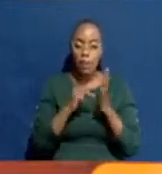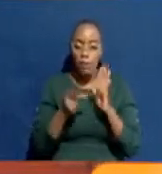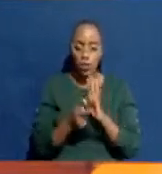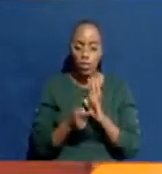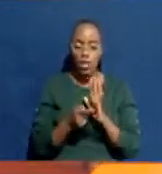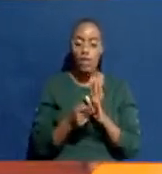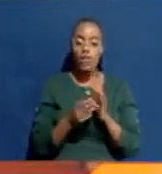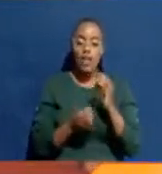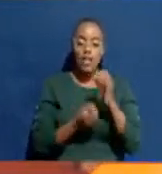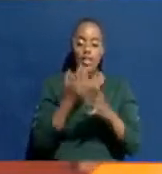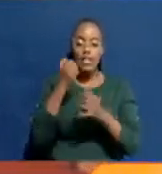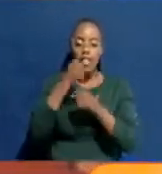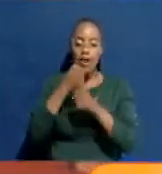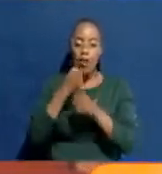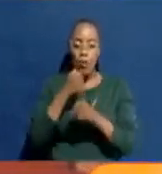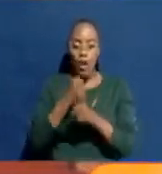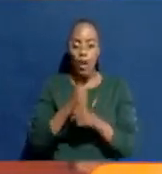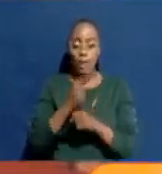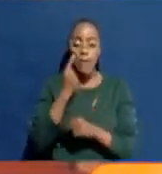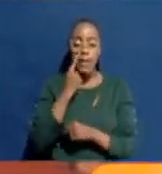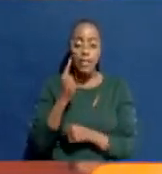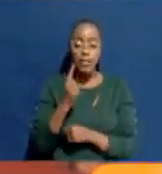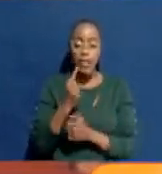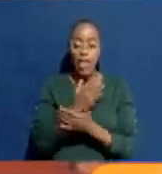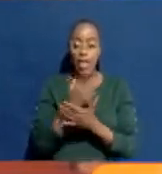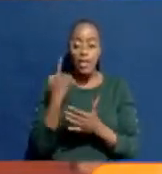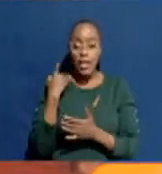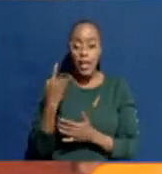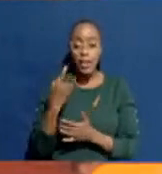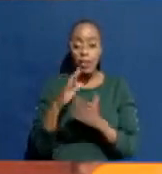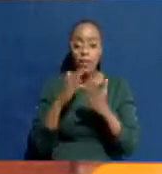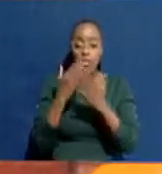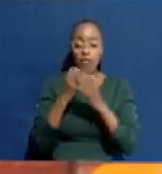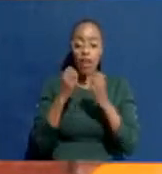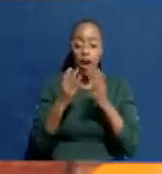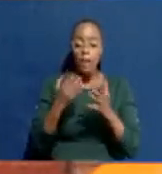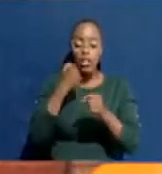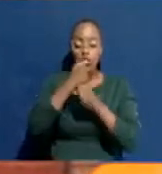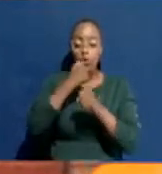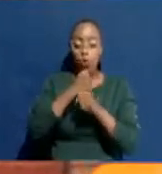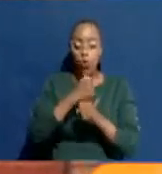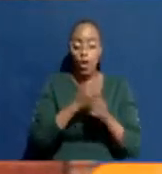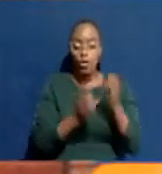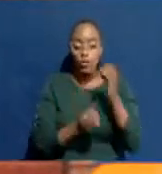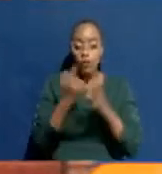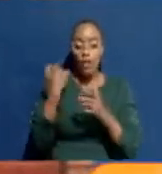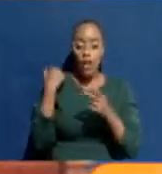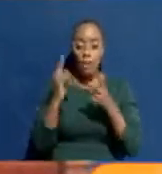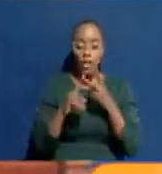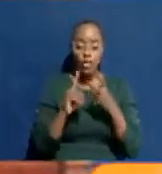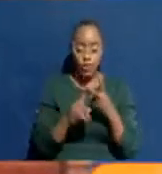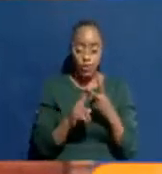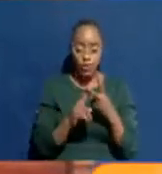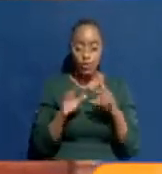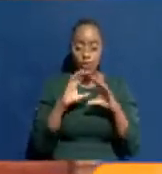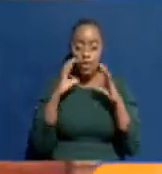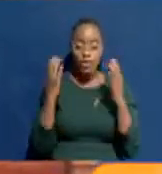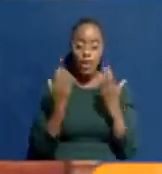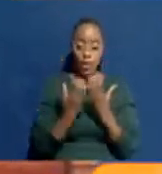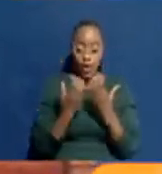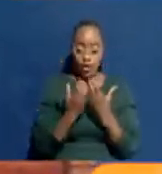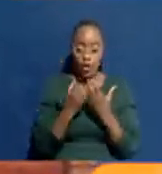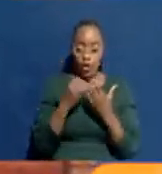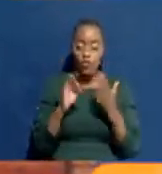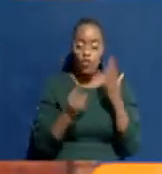creating employment, I have not seen any numbers to suggest how much employment we are creating. Two, in a world of